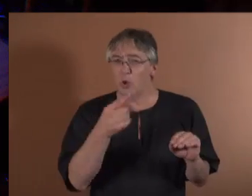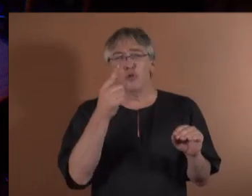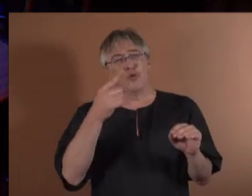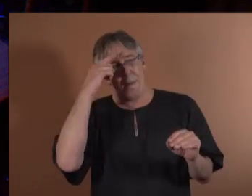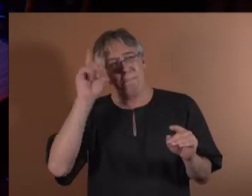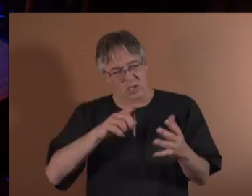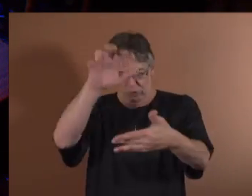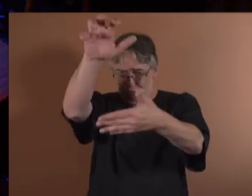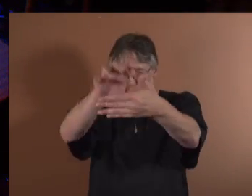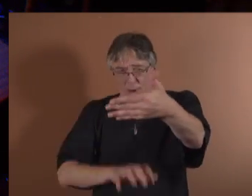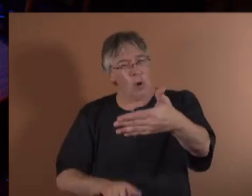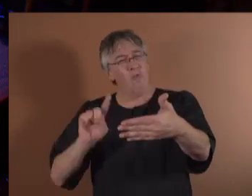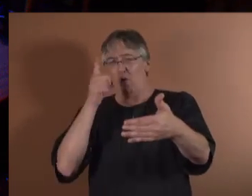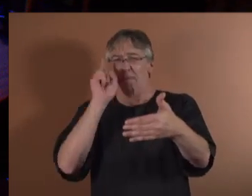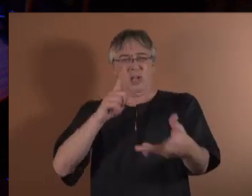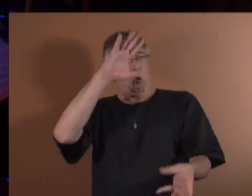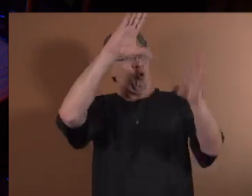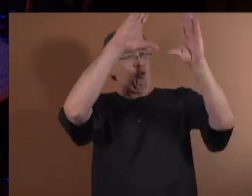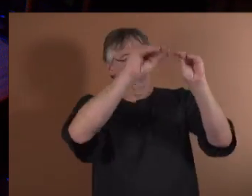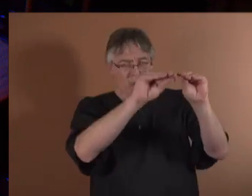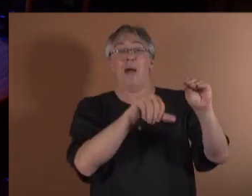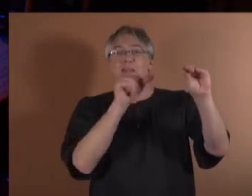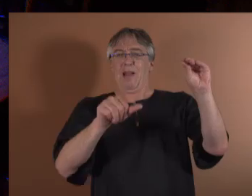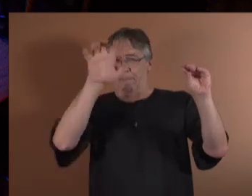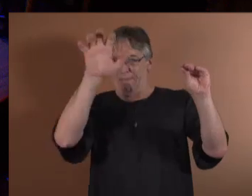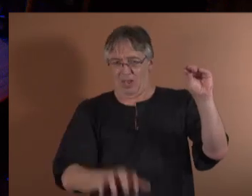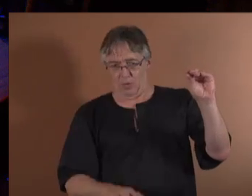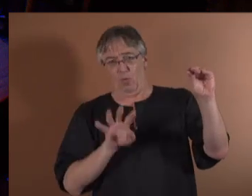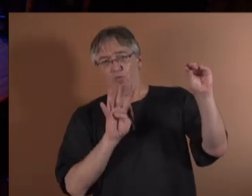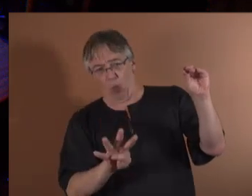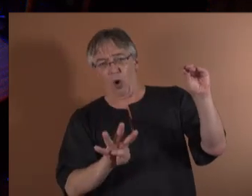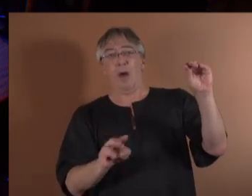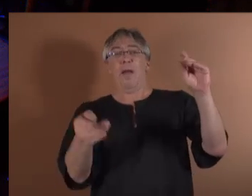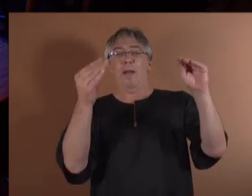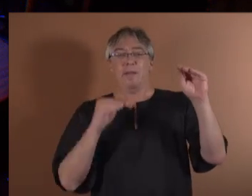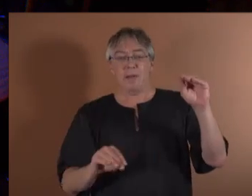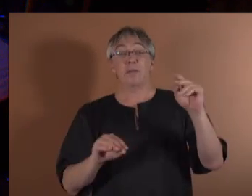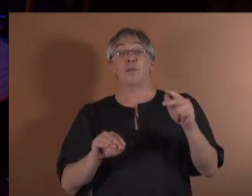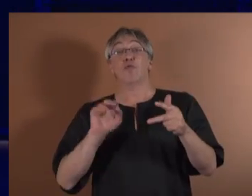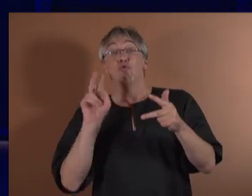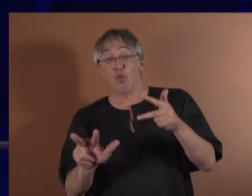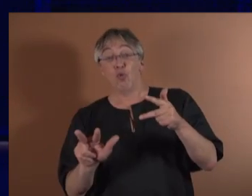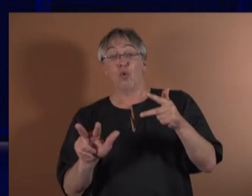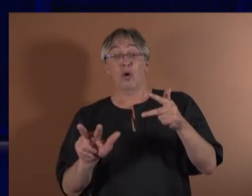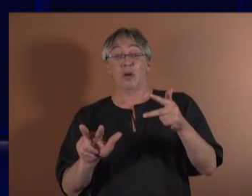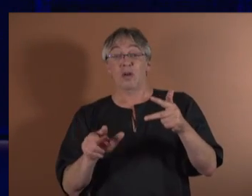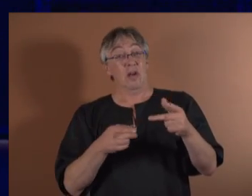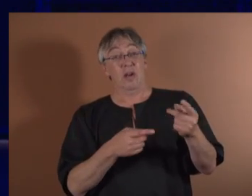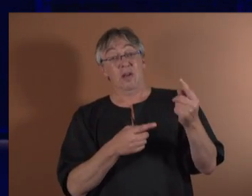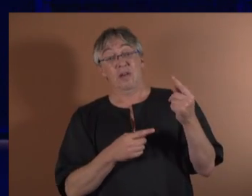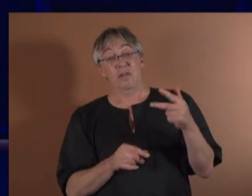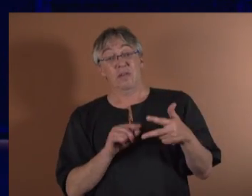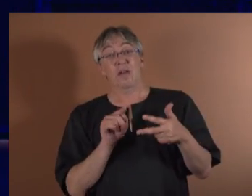major subheadings. You can't have just one, you have to have two. And you can't have a little one without a two. You could have three, not one. And under that, you're